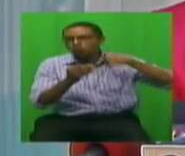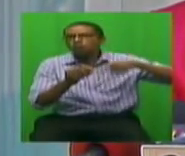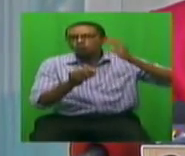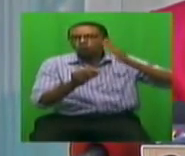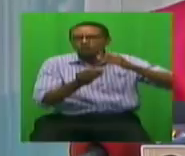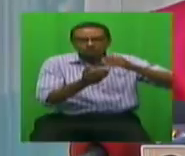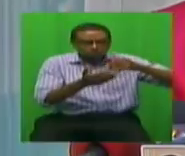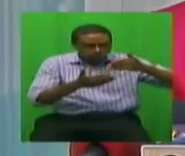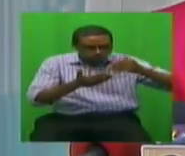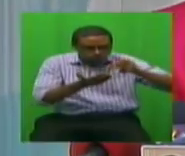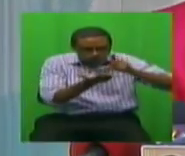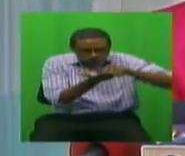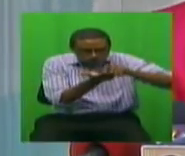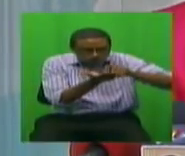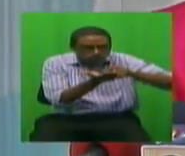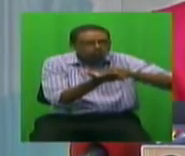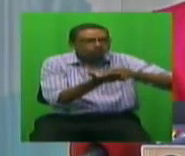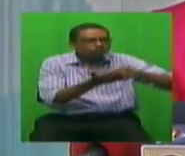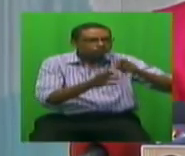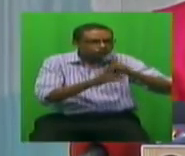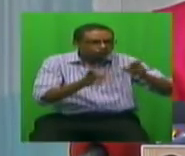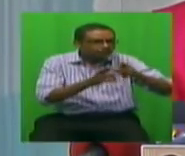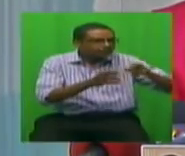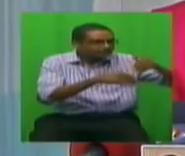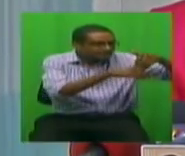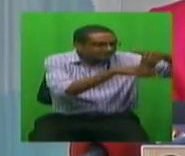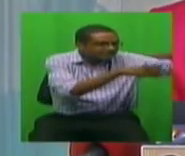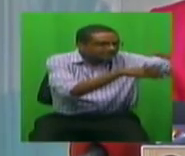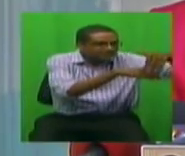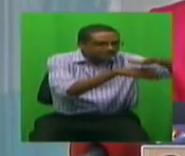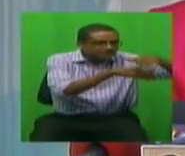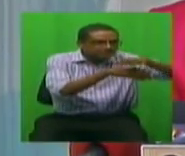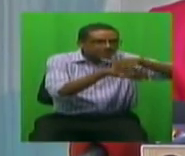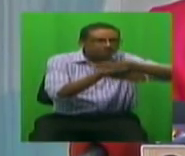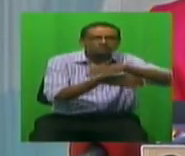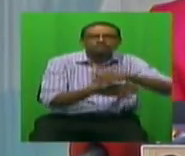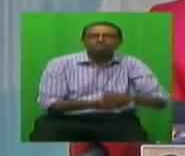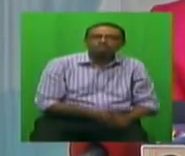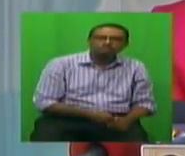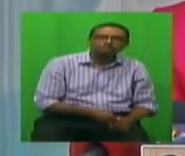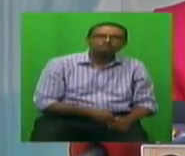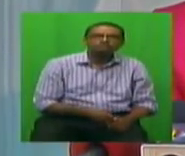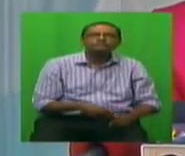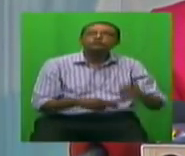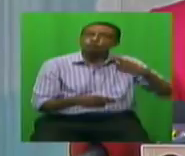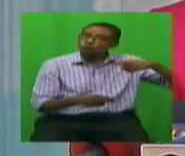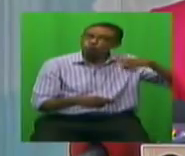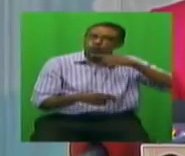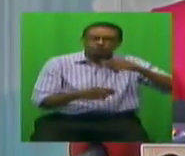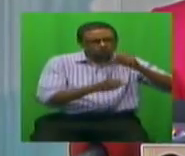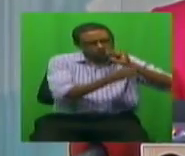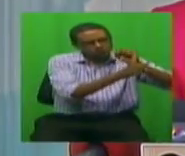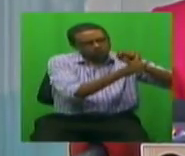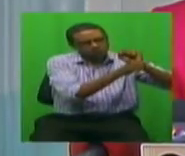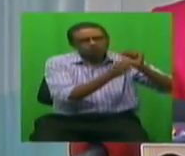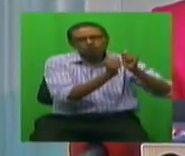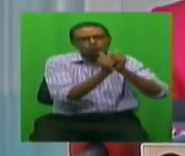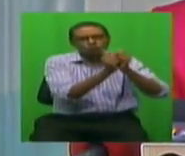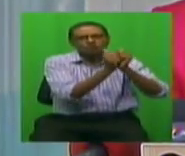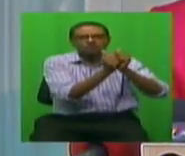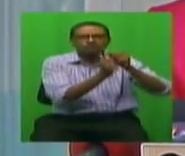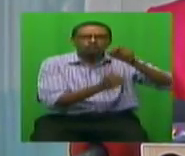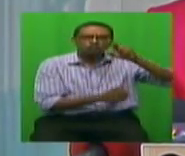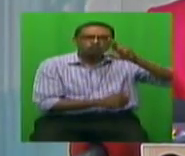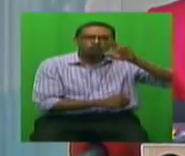processed, checks will be ready for distribution for those persons. So this is where we are at. We are working very closely with the regional